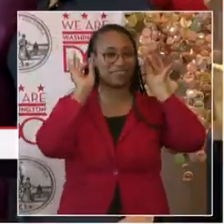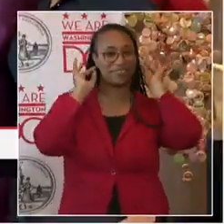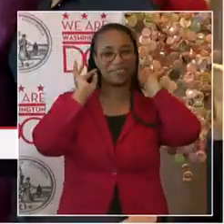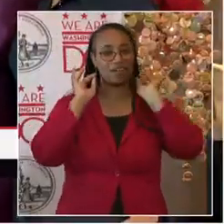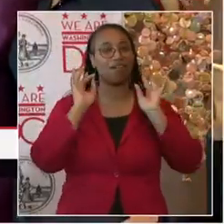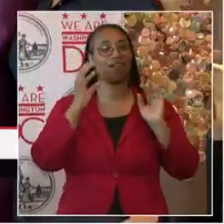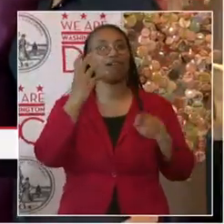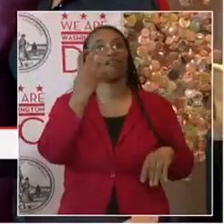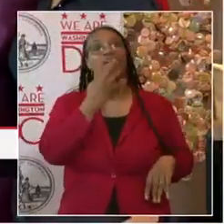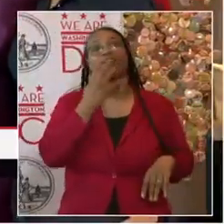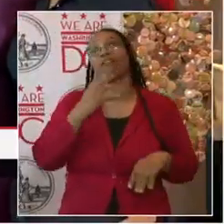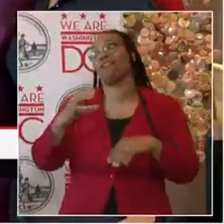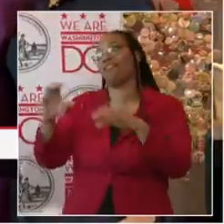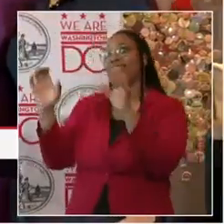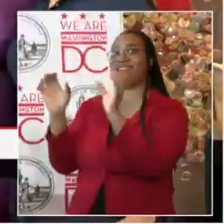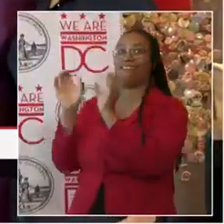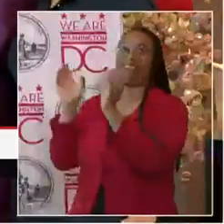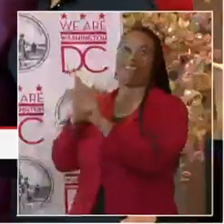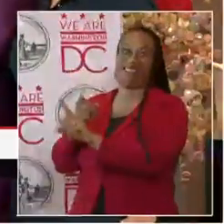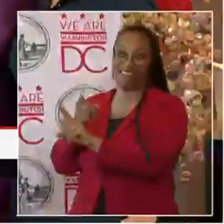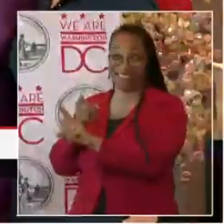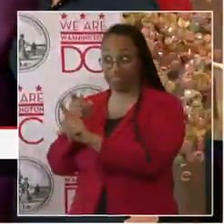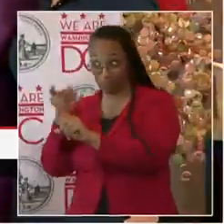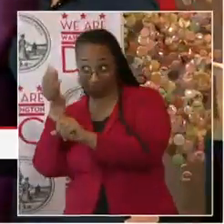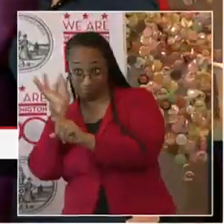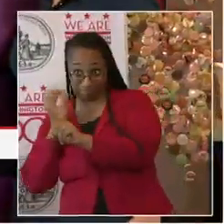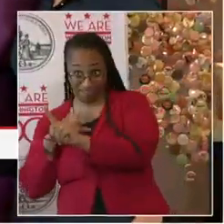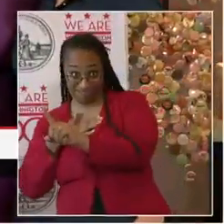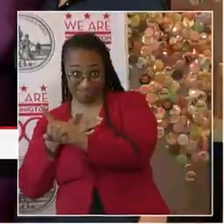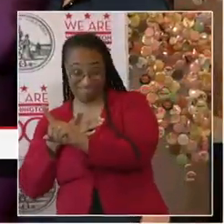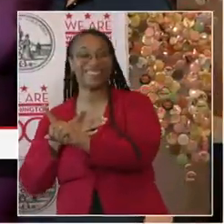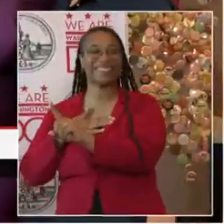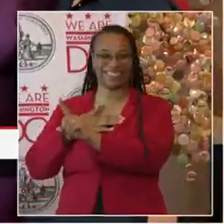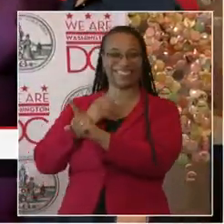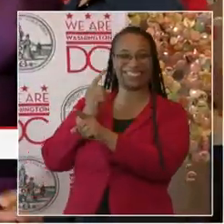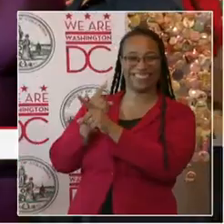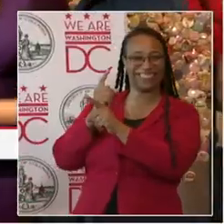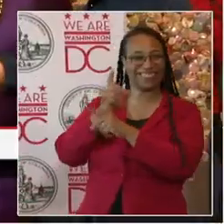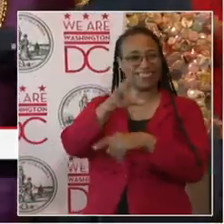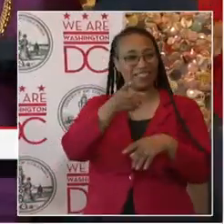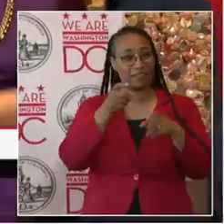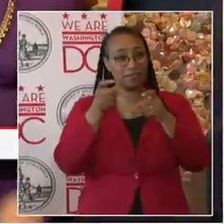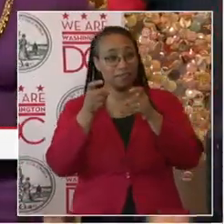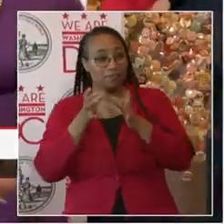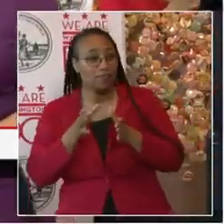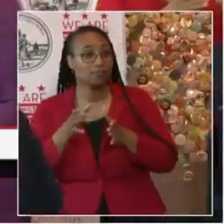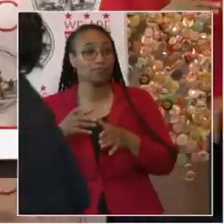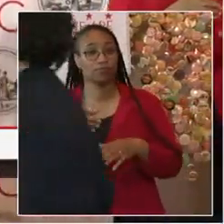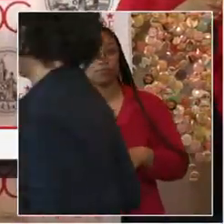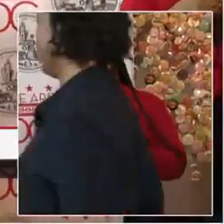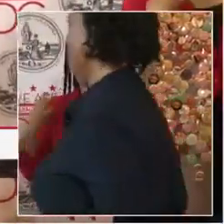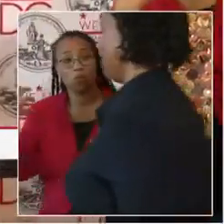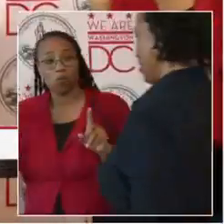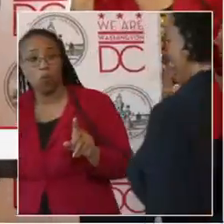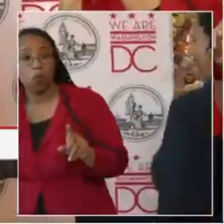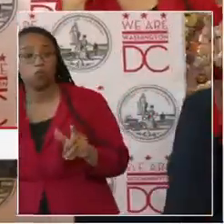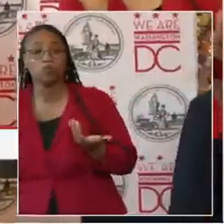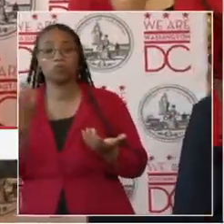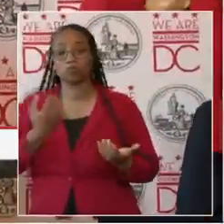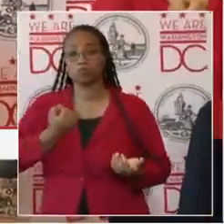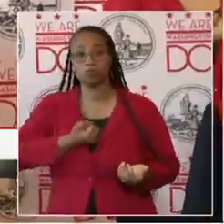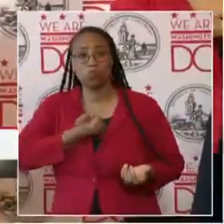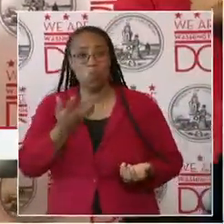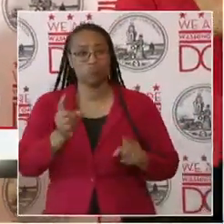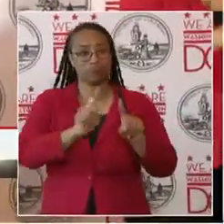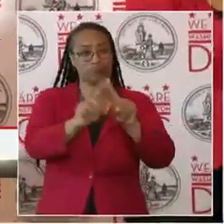slay, look at that hair, image management specialist, etiquette coach, multi-business owner, author, and motivational